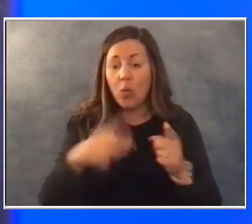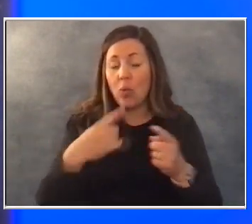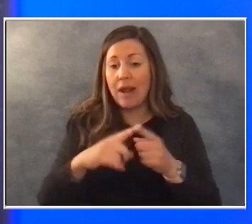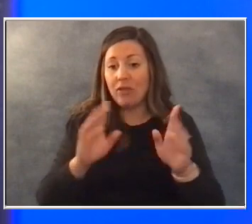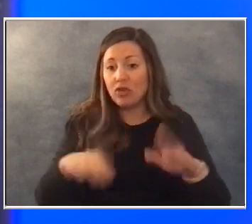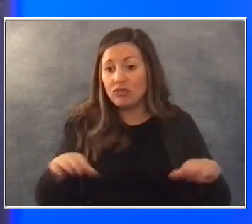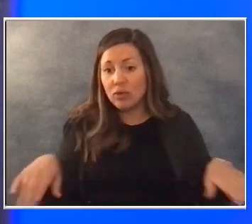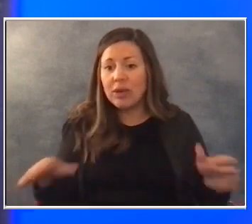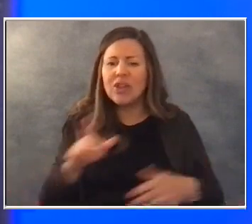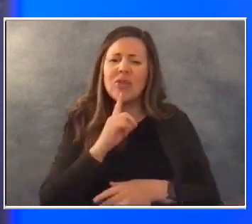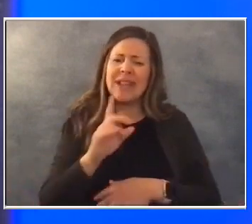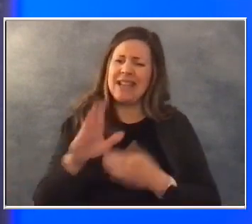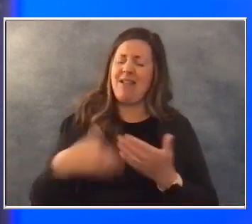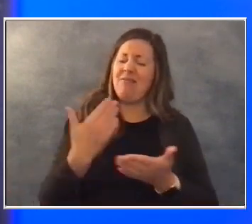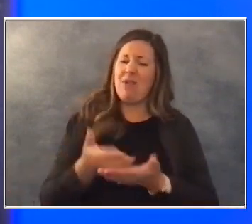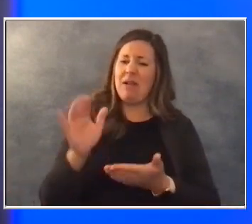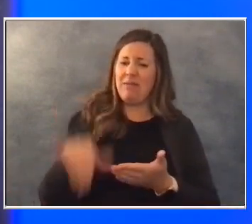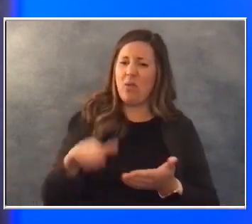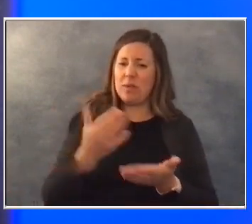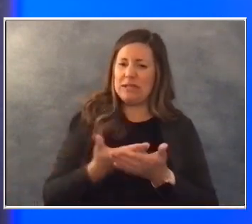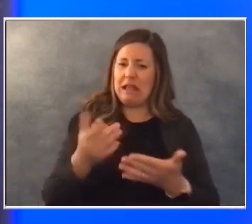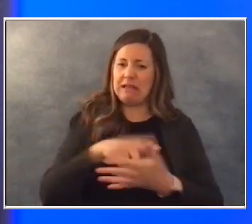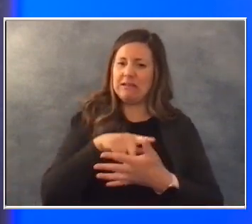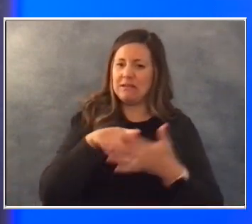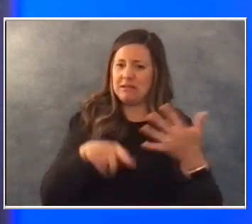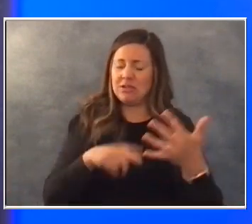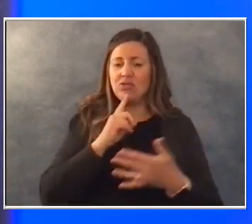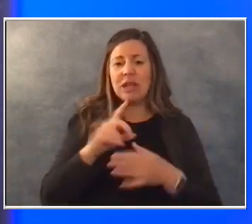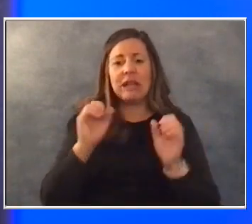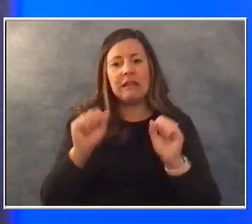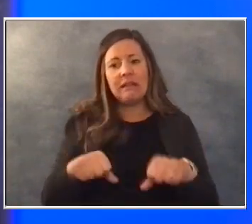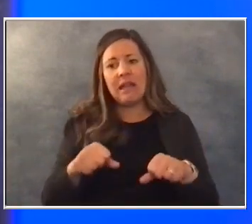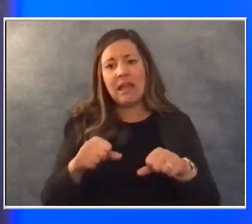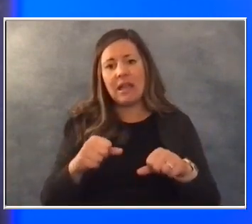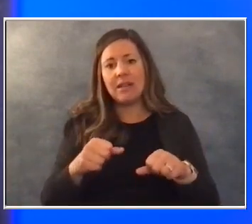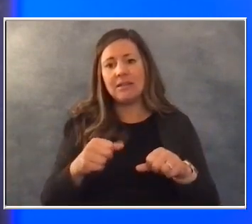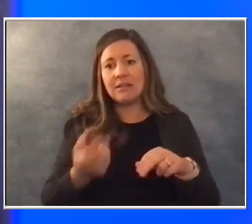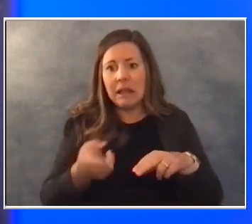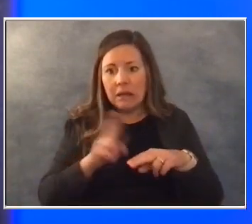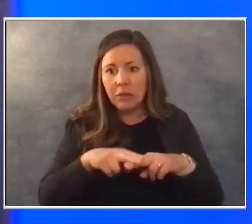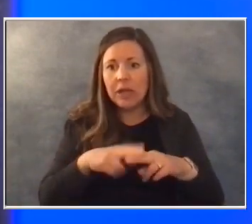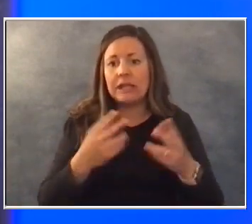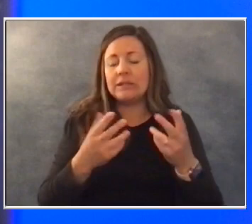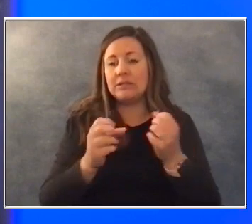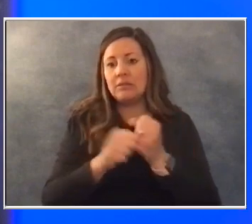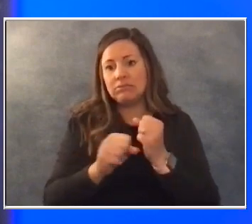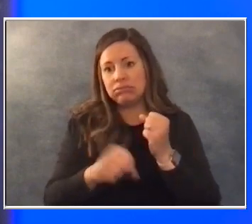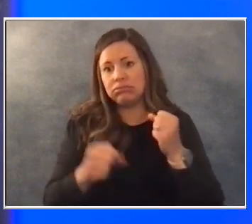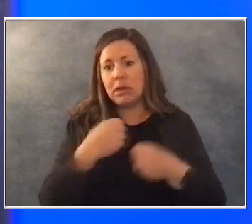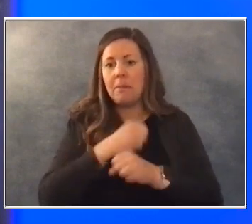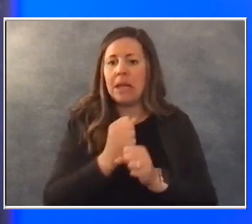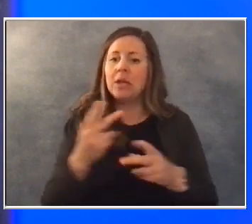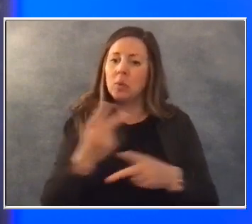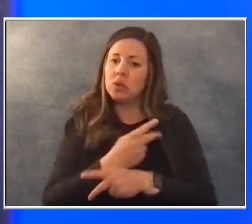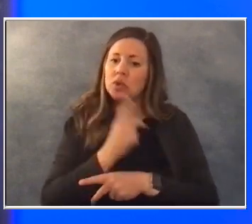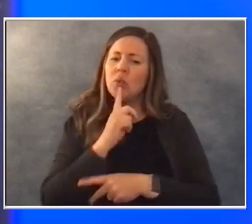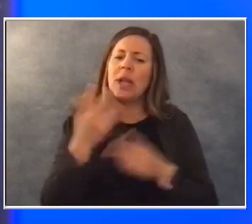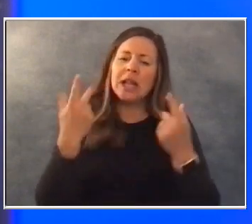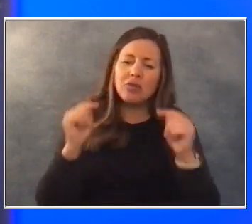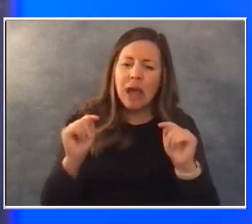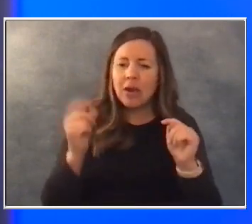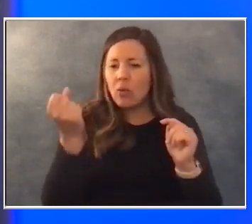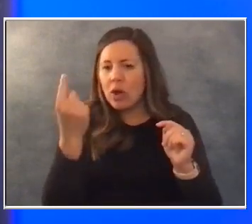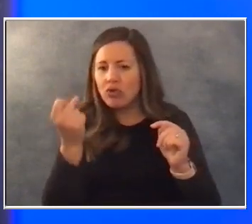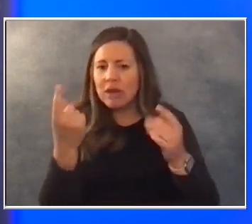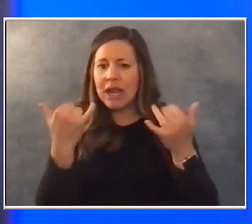So a lot of those things can, increase, can add on and be risk factors. So we're still trying to understand. I think with more and